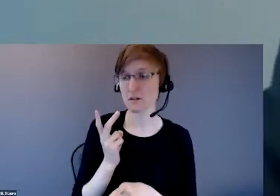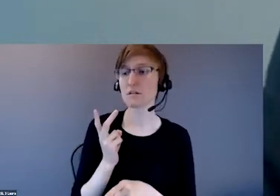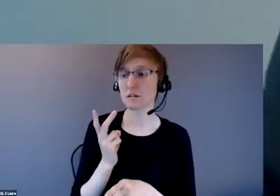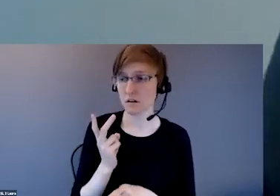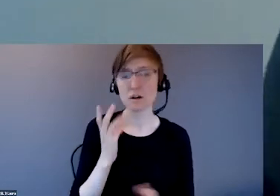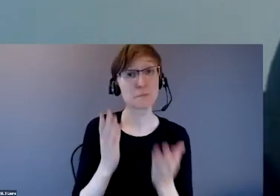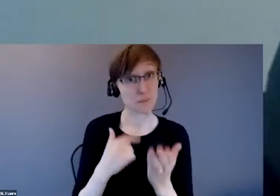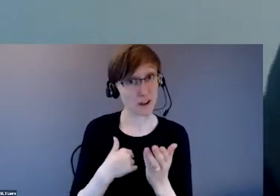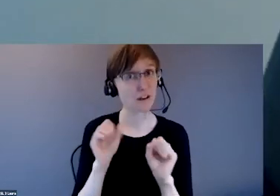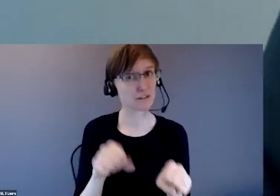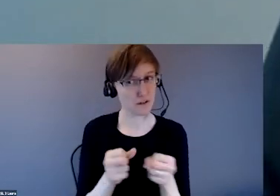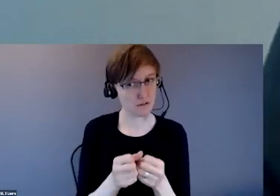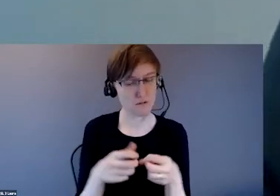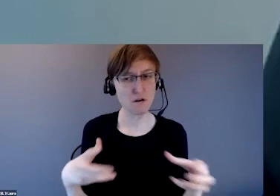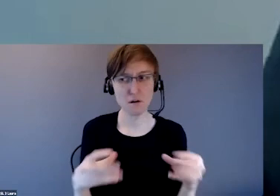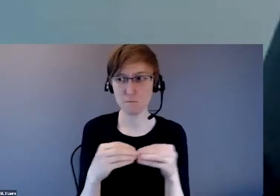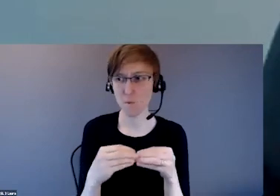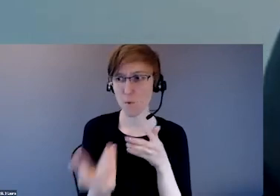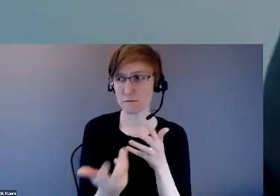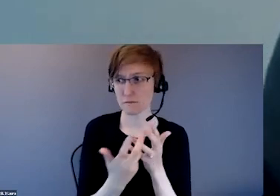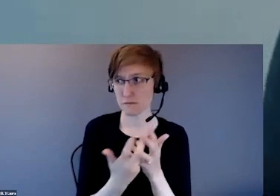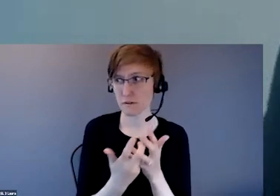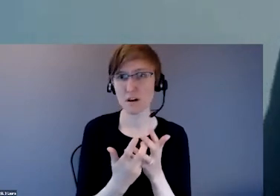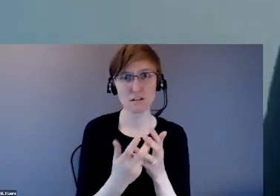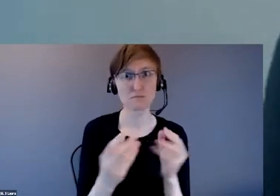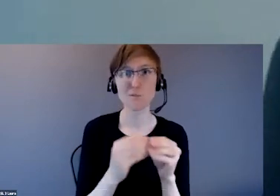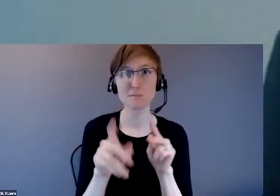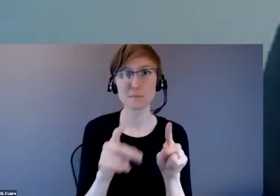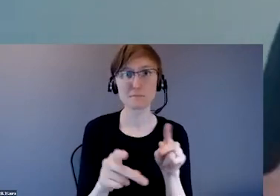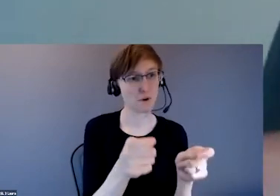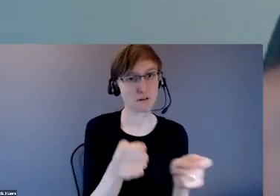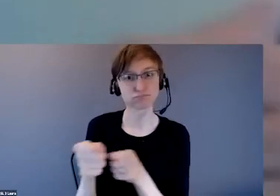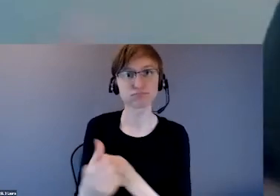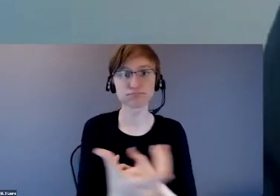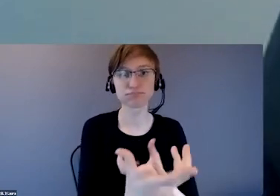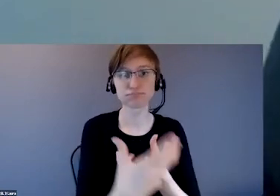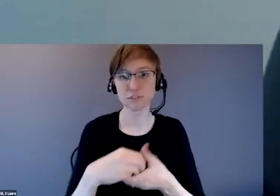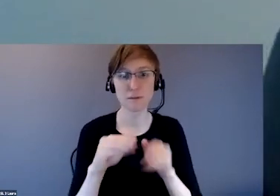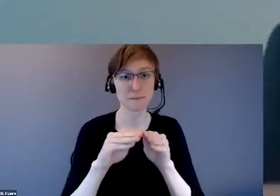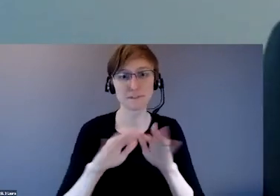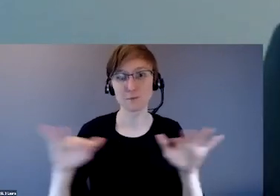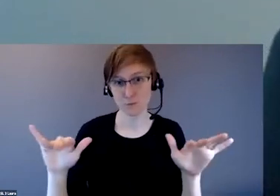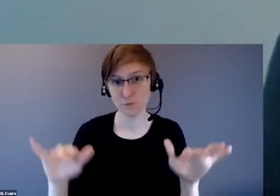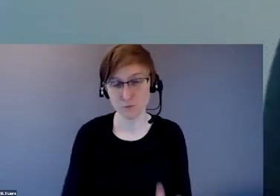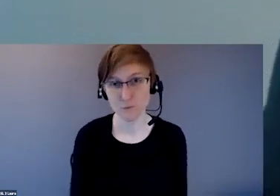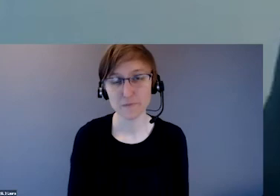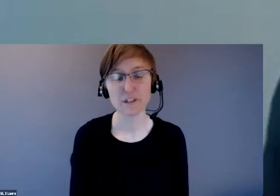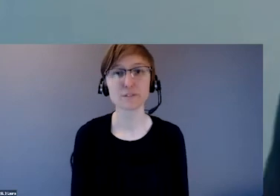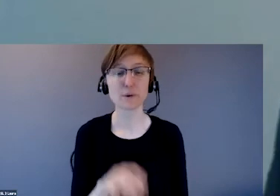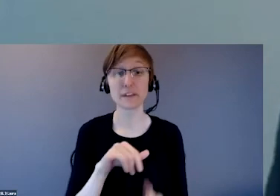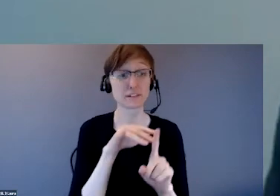more people and to make my workplace more inclusive and more diverse, and doing so to create an environment so